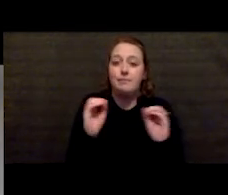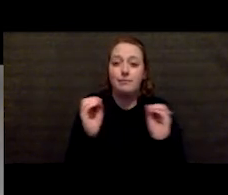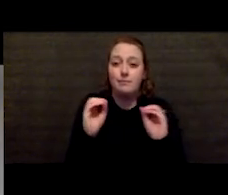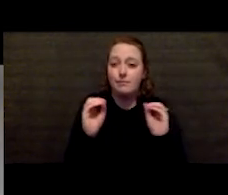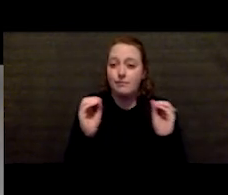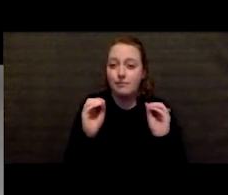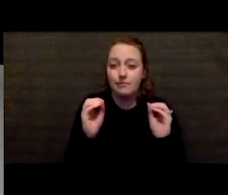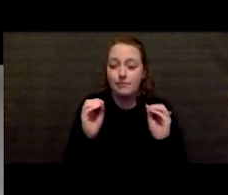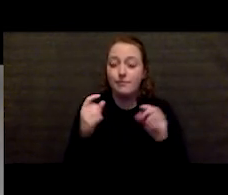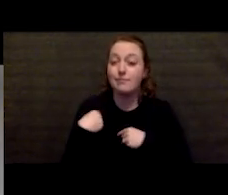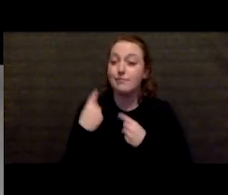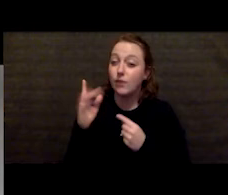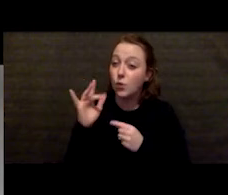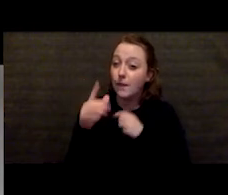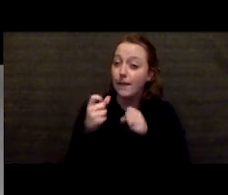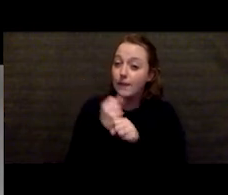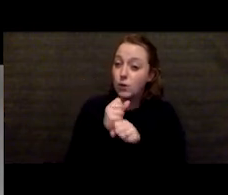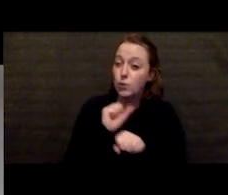just telling you straight.